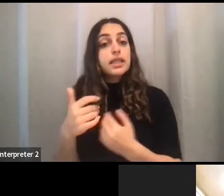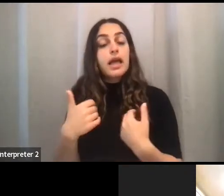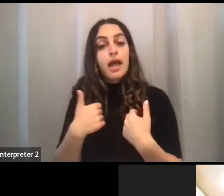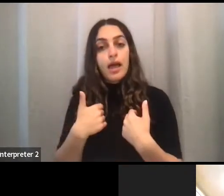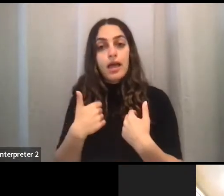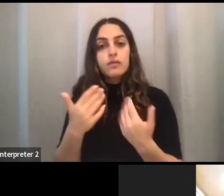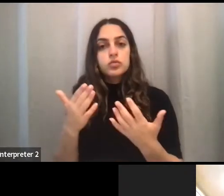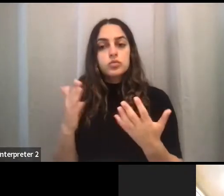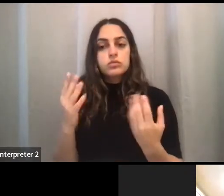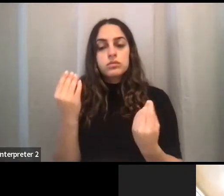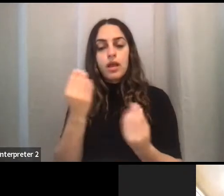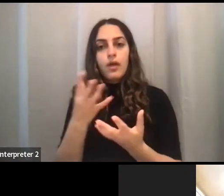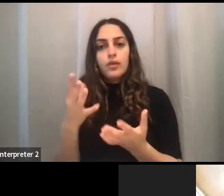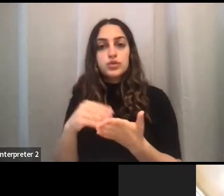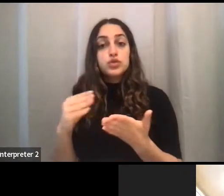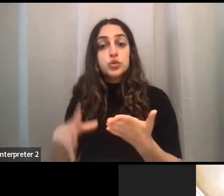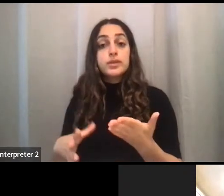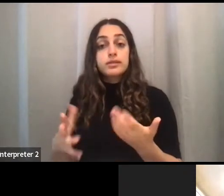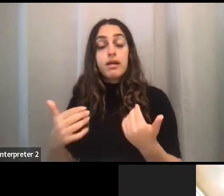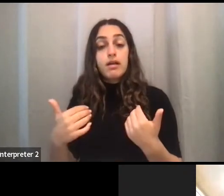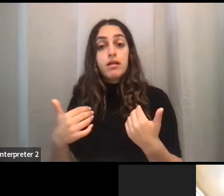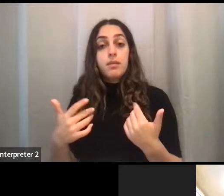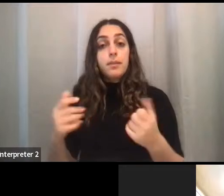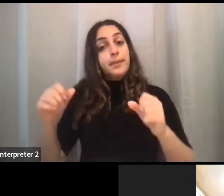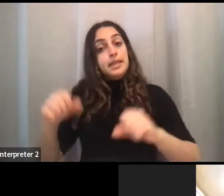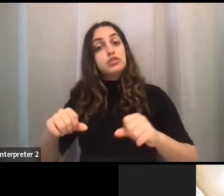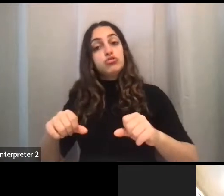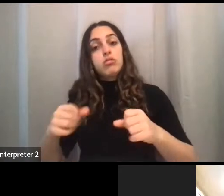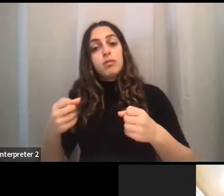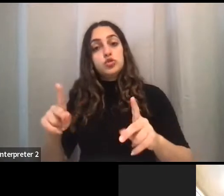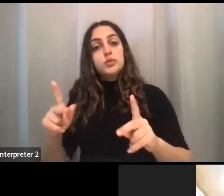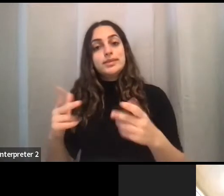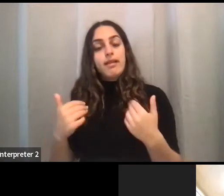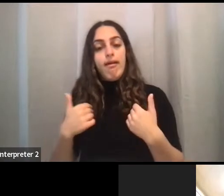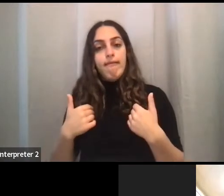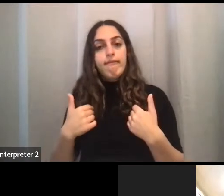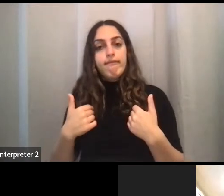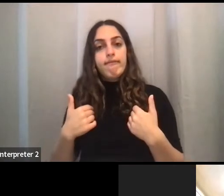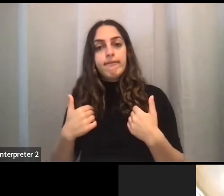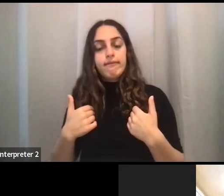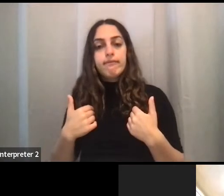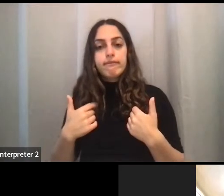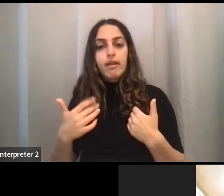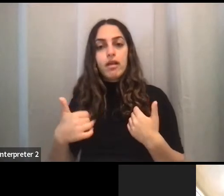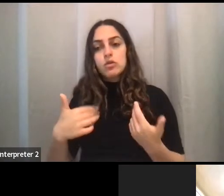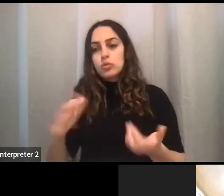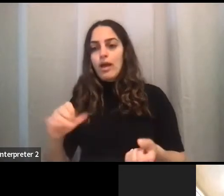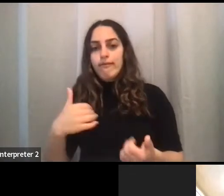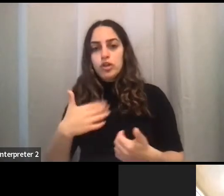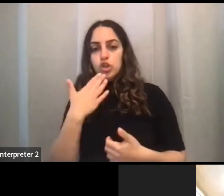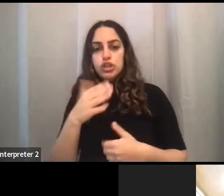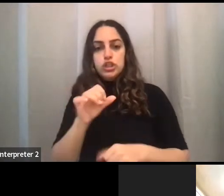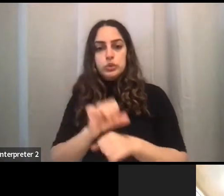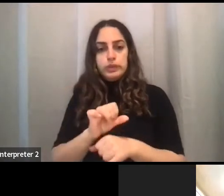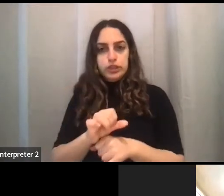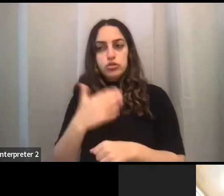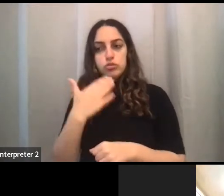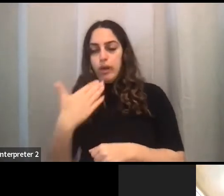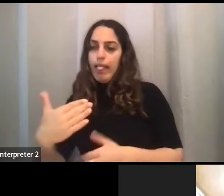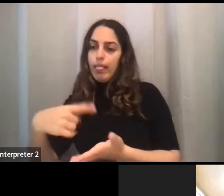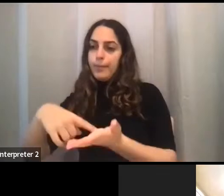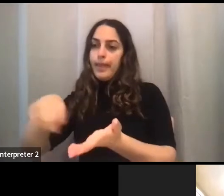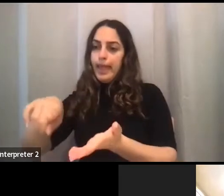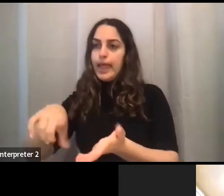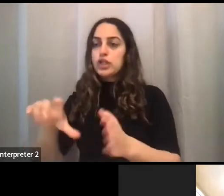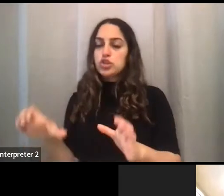letting their students know that there are potentially potential opportunities here to have a good career well-paying career doing you